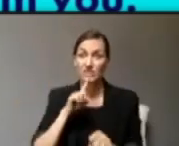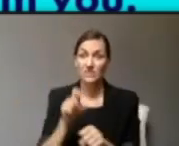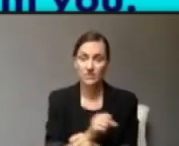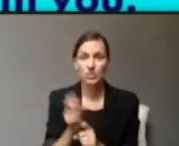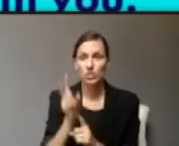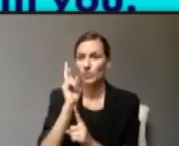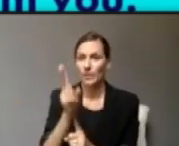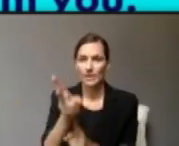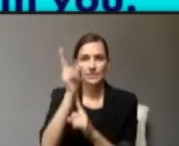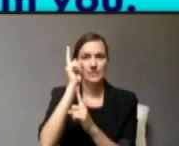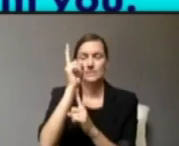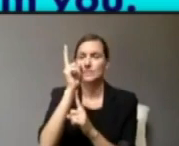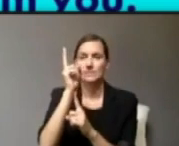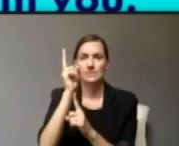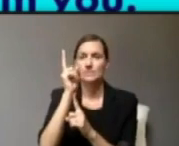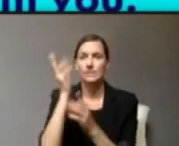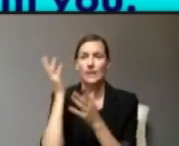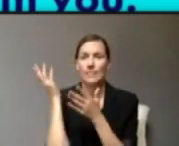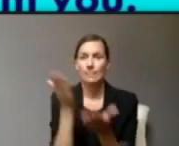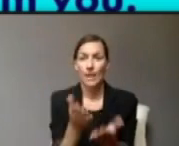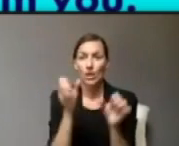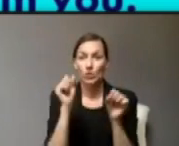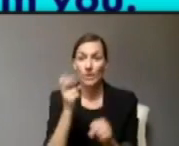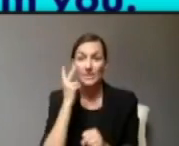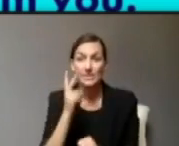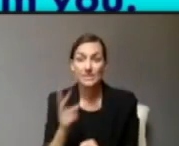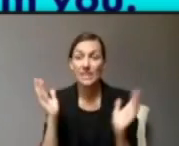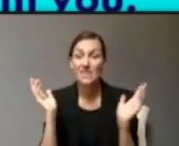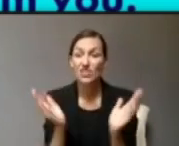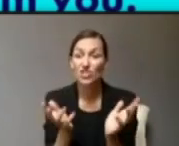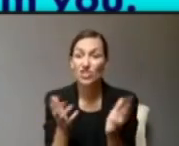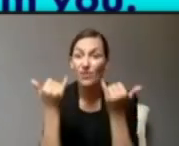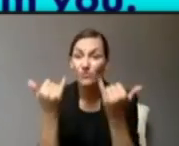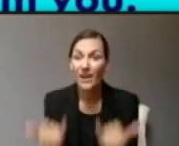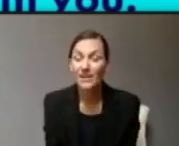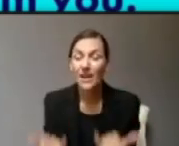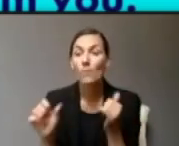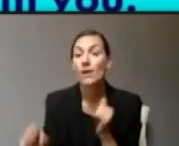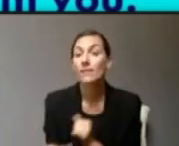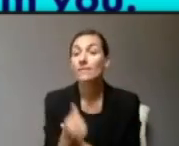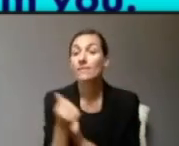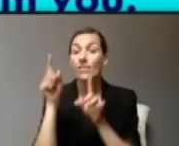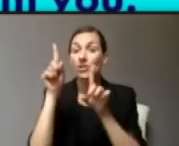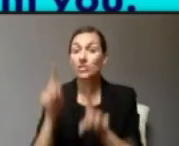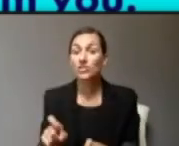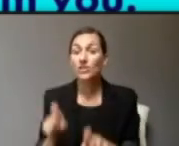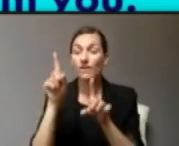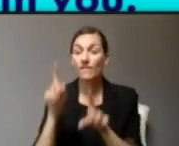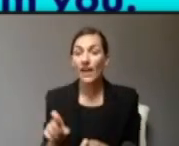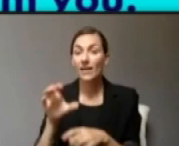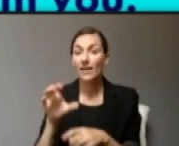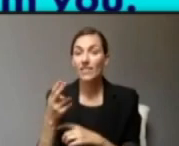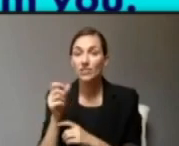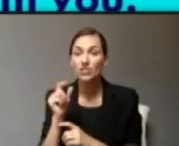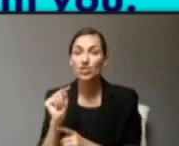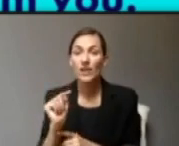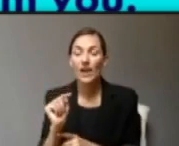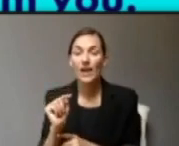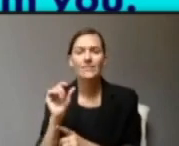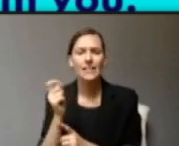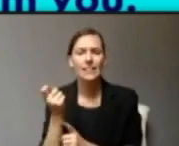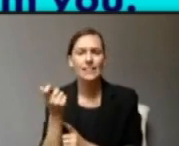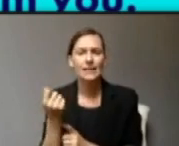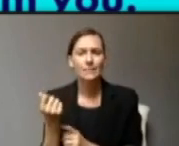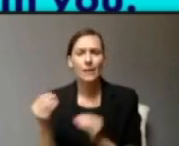minutes. It's in the chat right now. There's another survey that we're putting in the chat, and that survey is a little bit